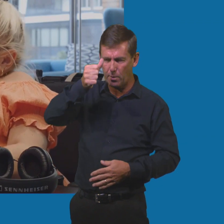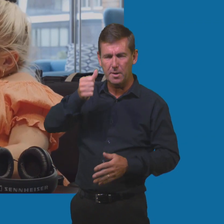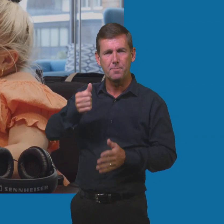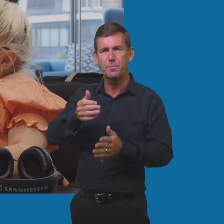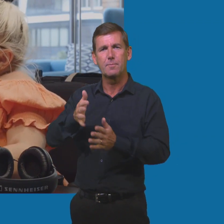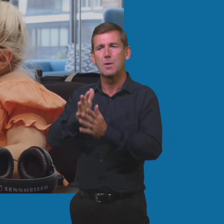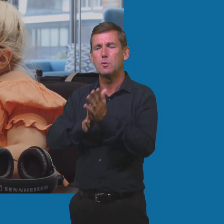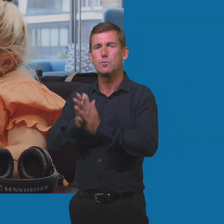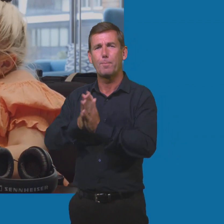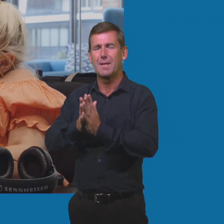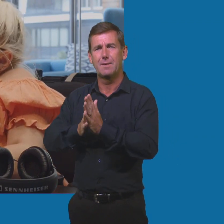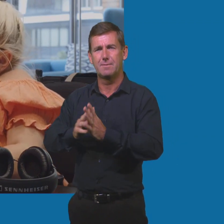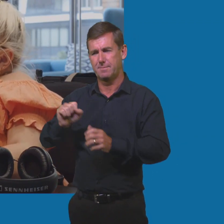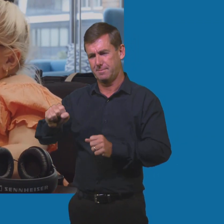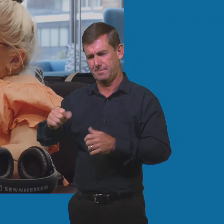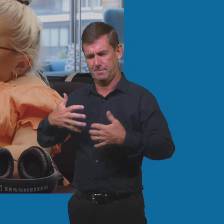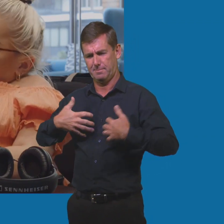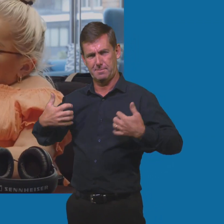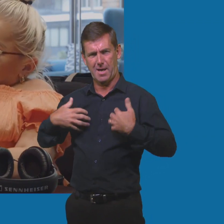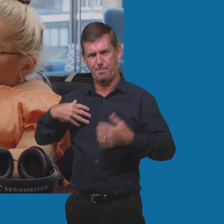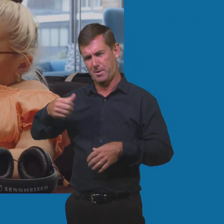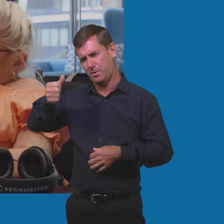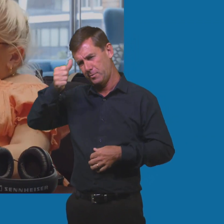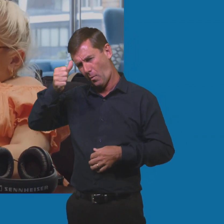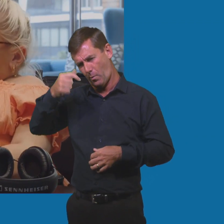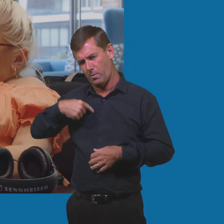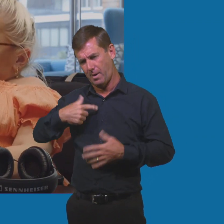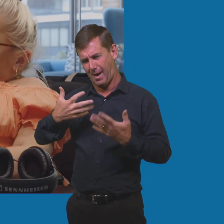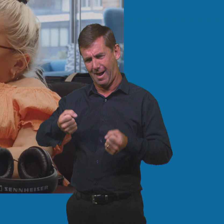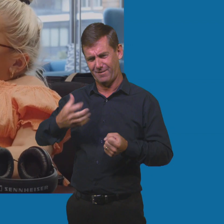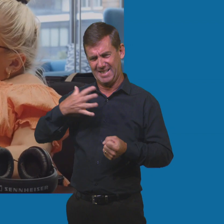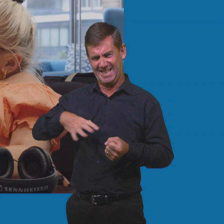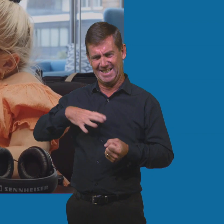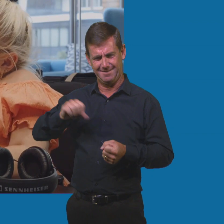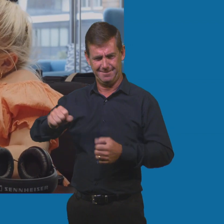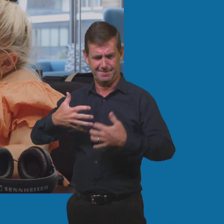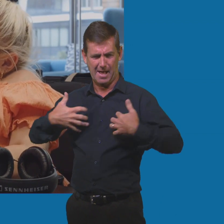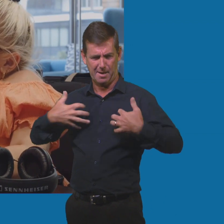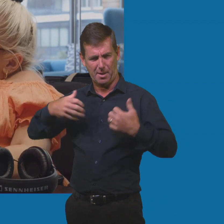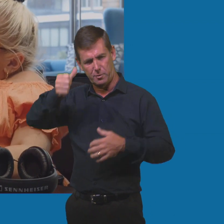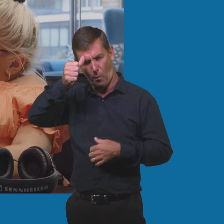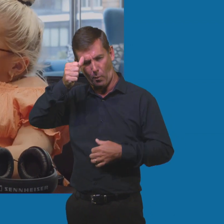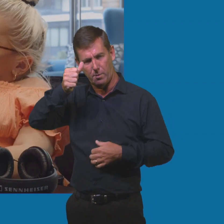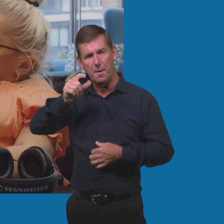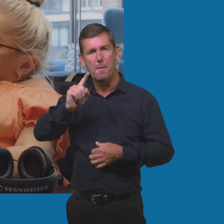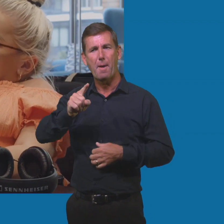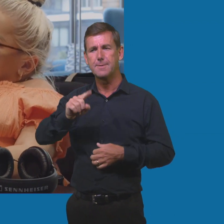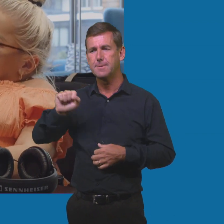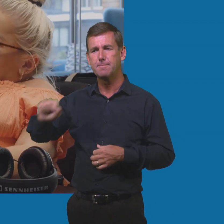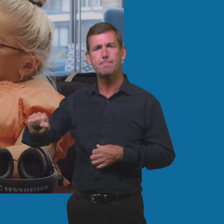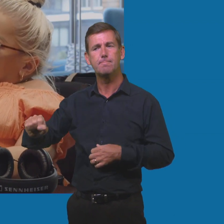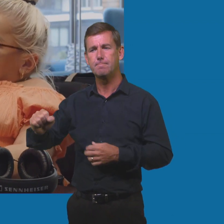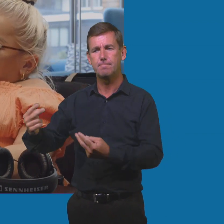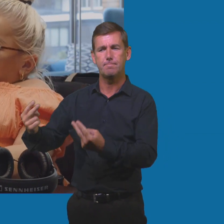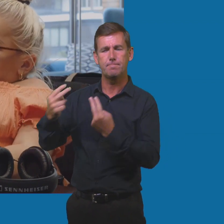they, they're oblivious to my needs, etc., because obviously they're animals, but they don't know